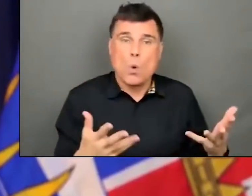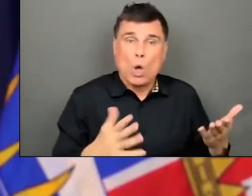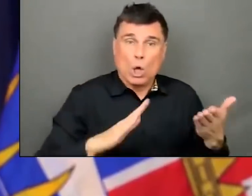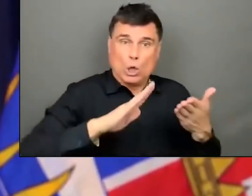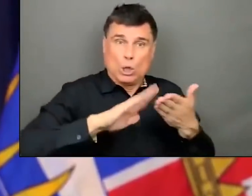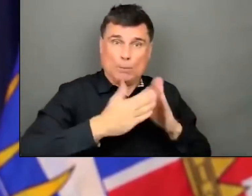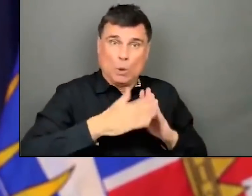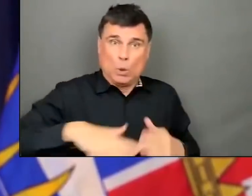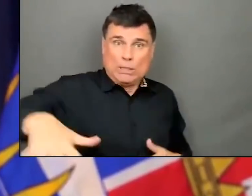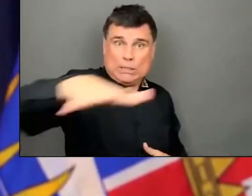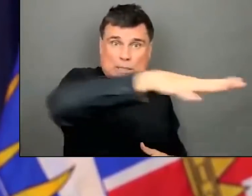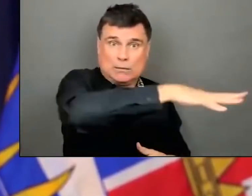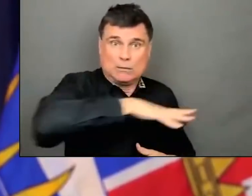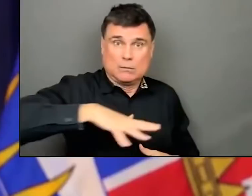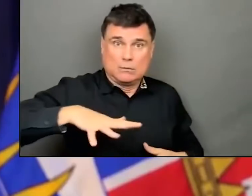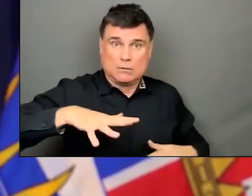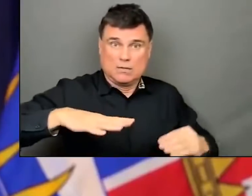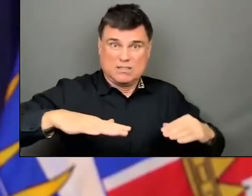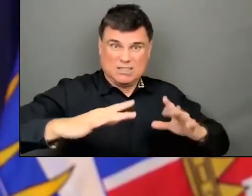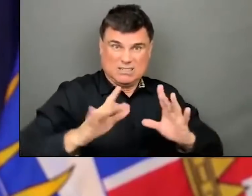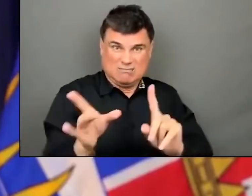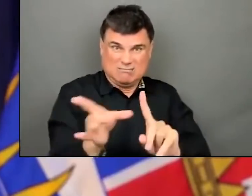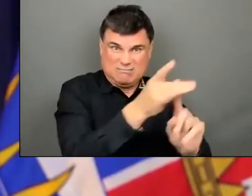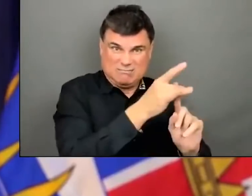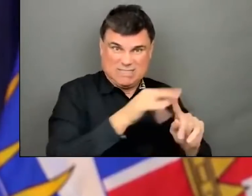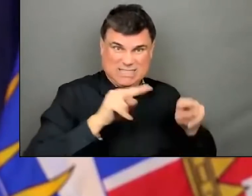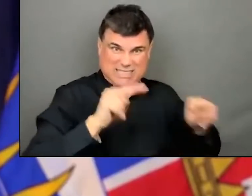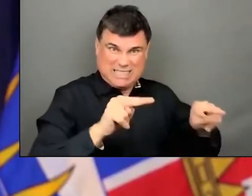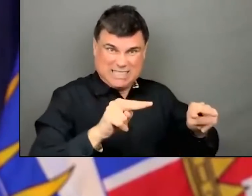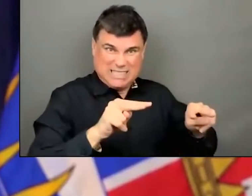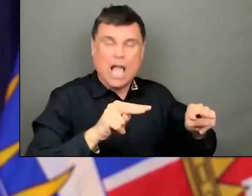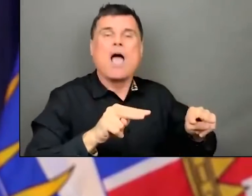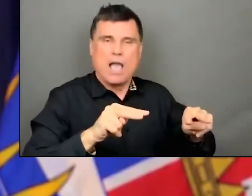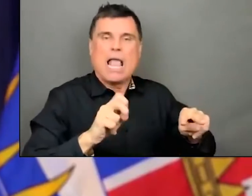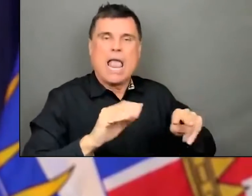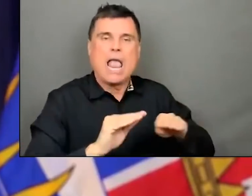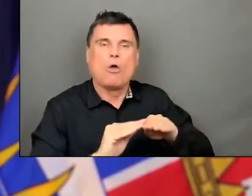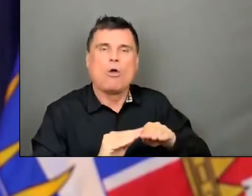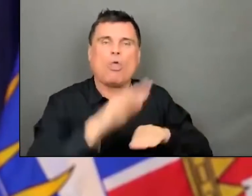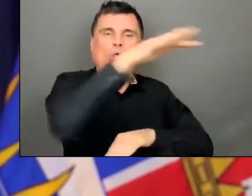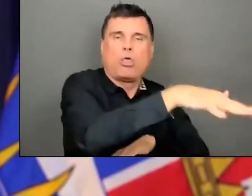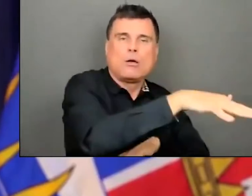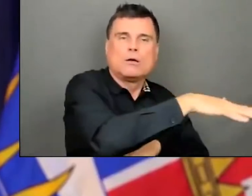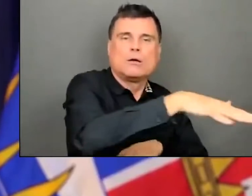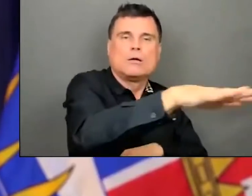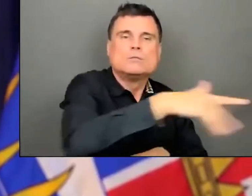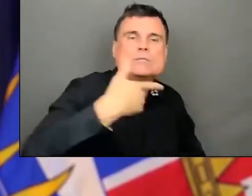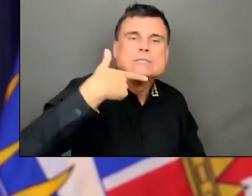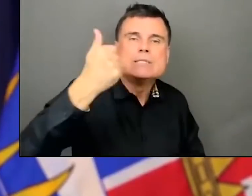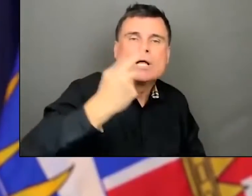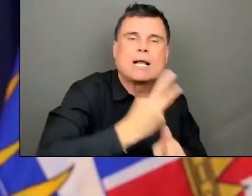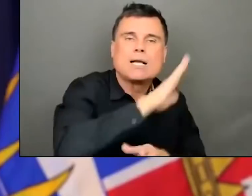does lead to is identifying many people who maybe have very, very mild symptoms or be